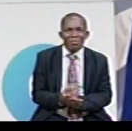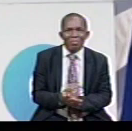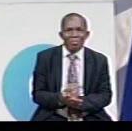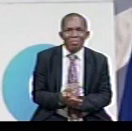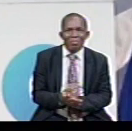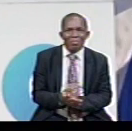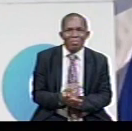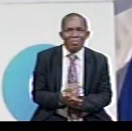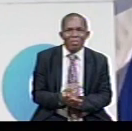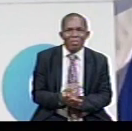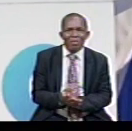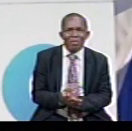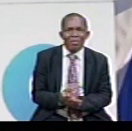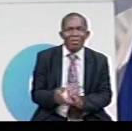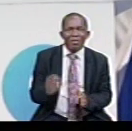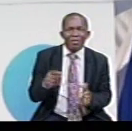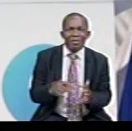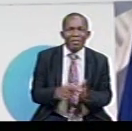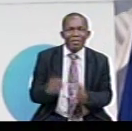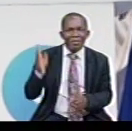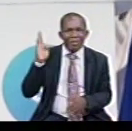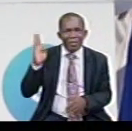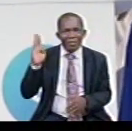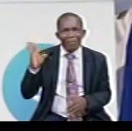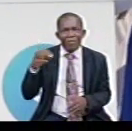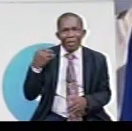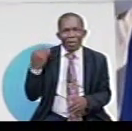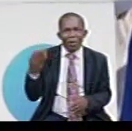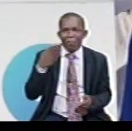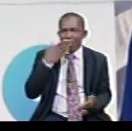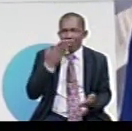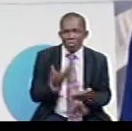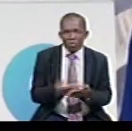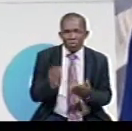This testifies of the goodness of God,